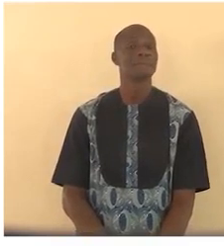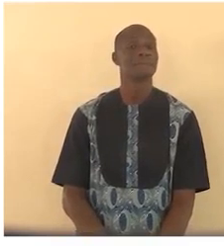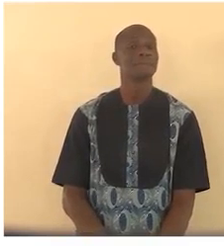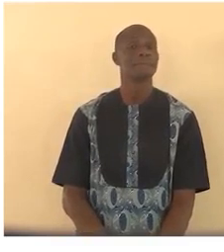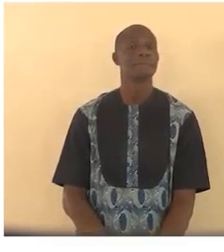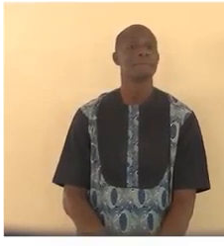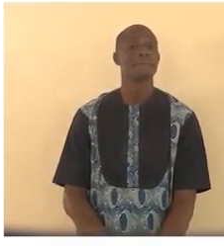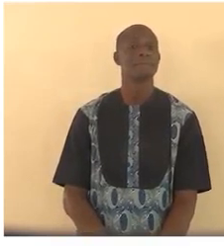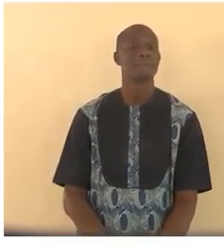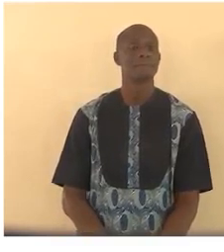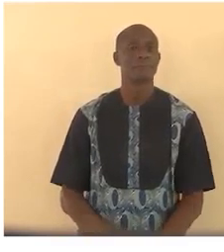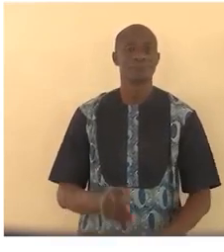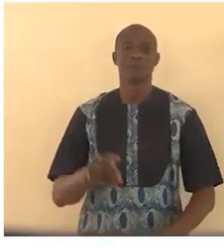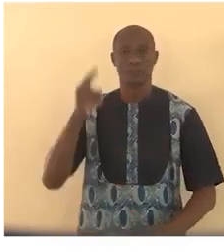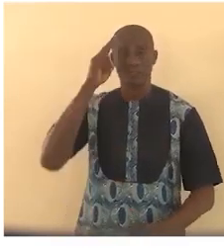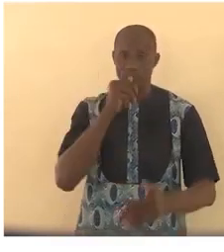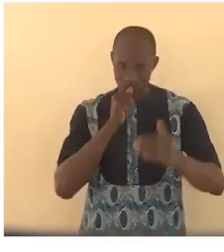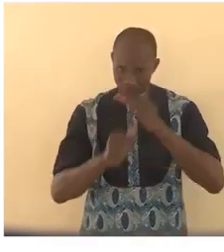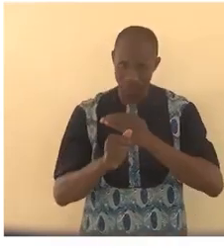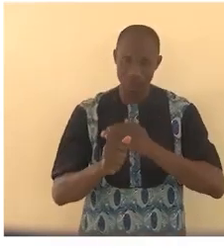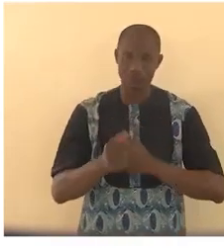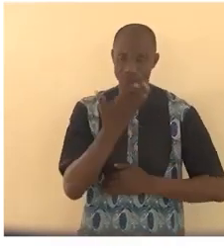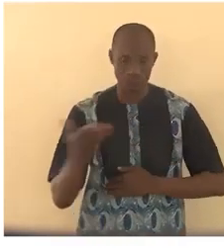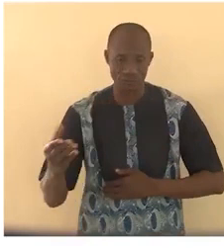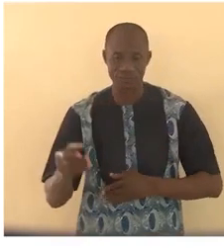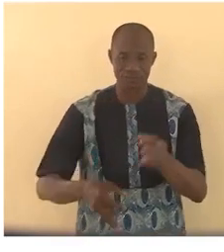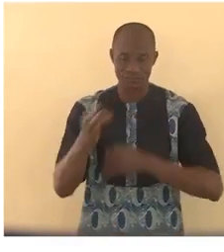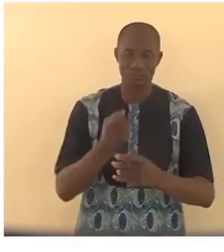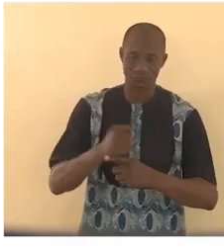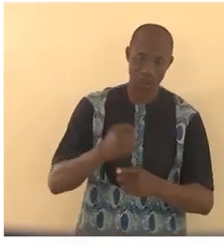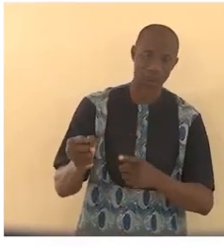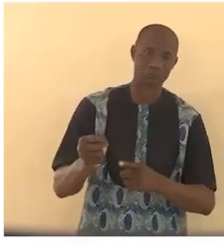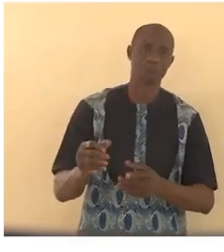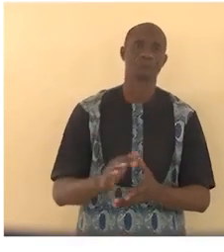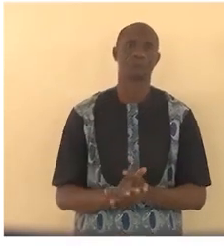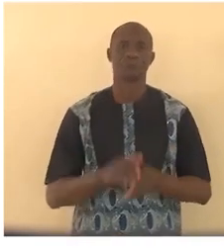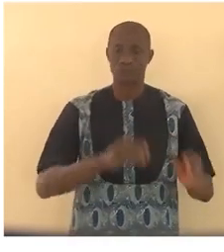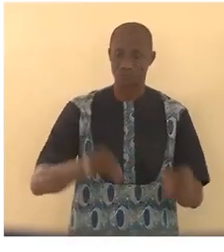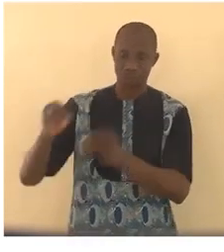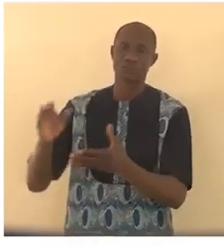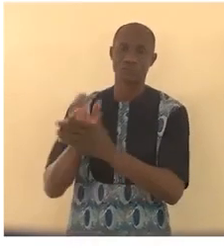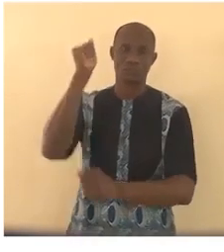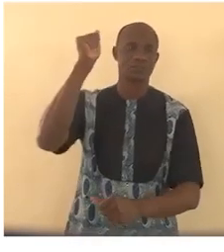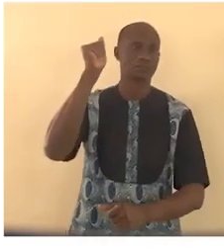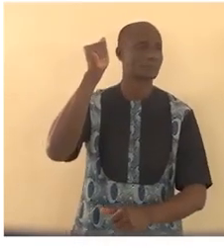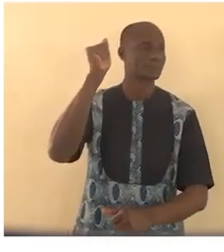What was three? He hoarded his goods rather than share them. Five. He put his trust in and had his